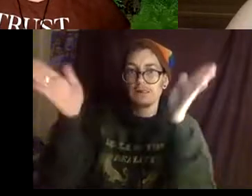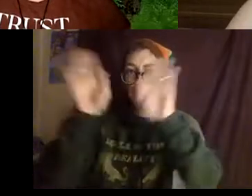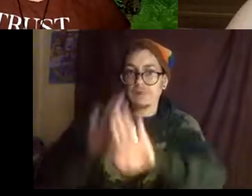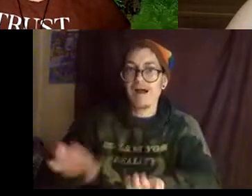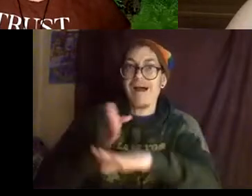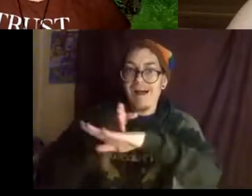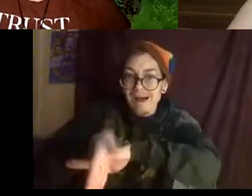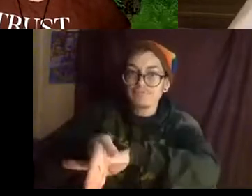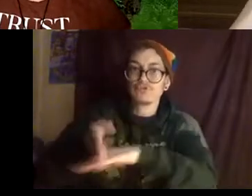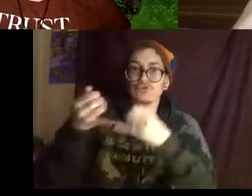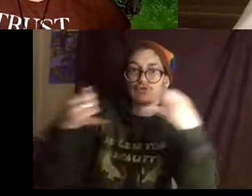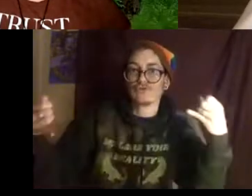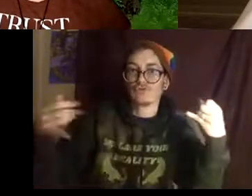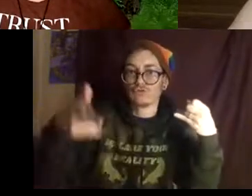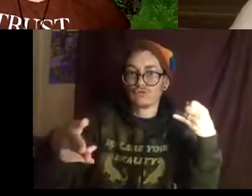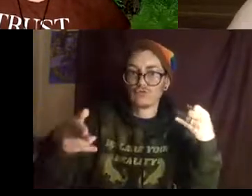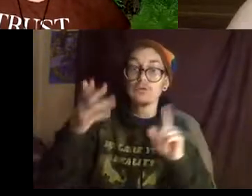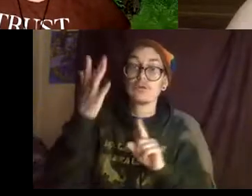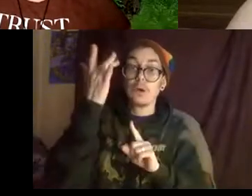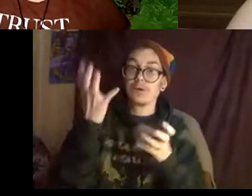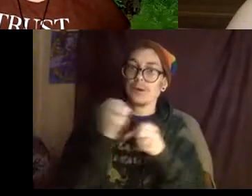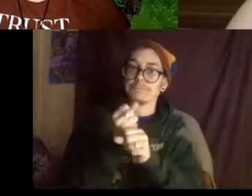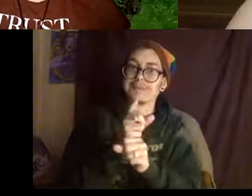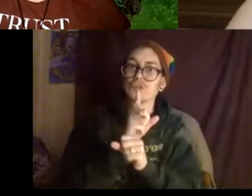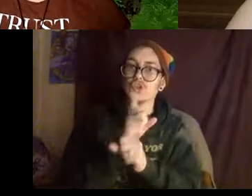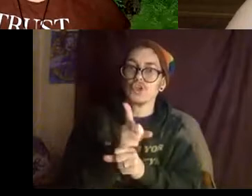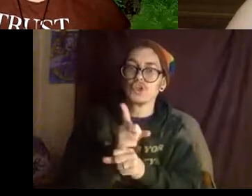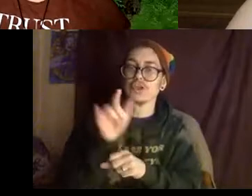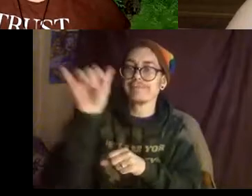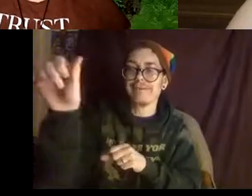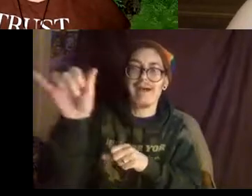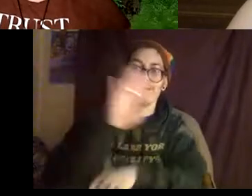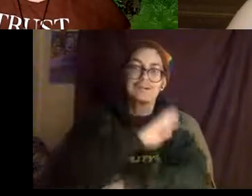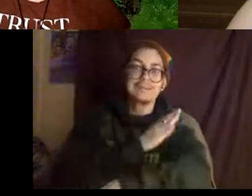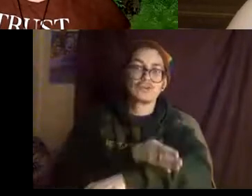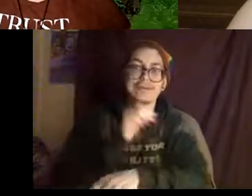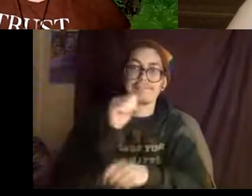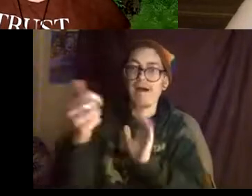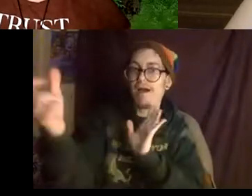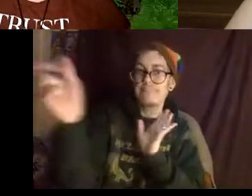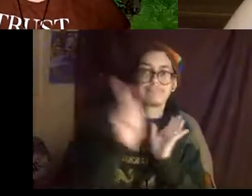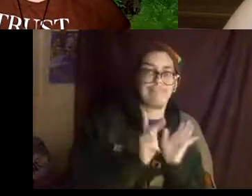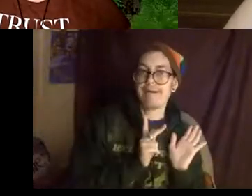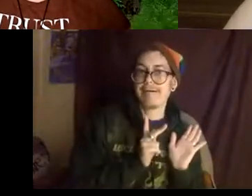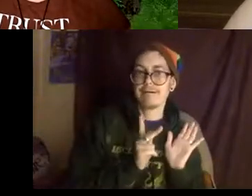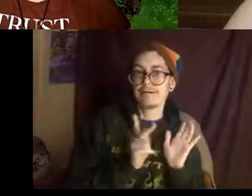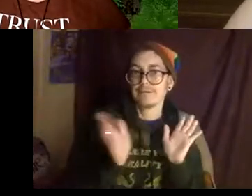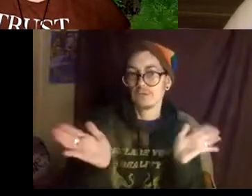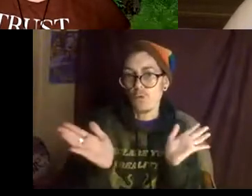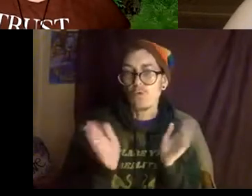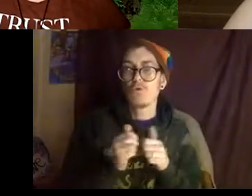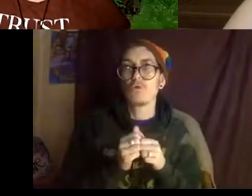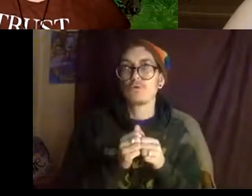And I think it's important to have an actual seal after you cut the cord to make sure that that energy does not